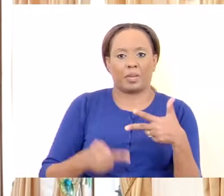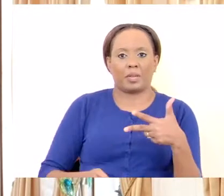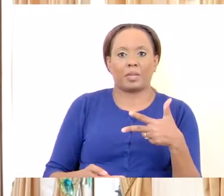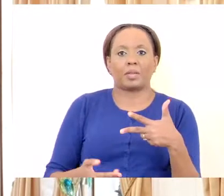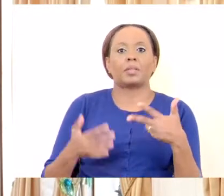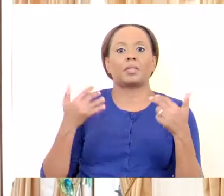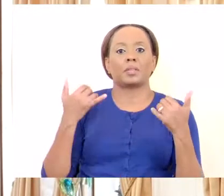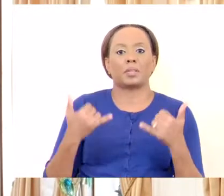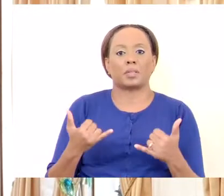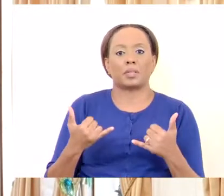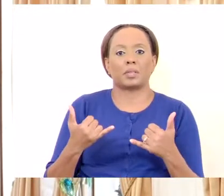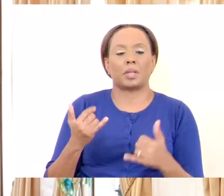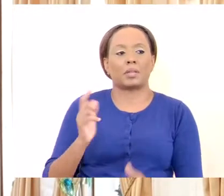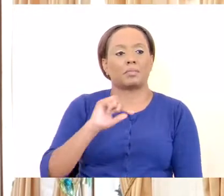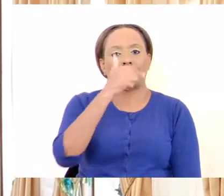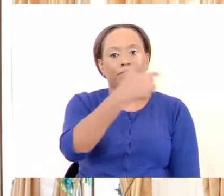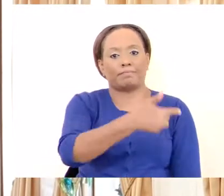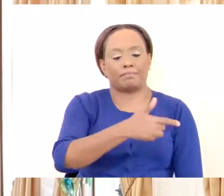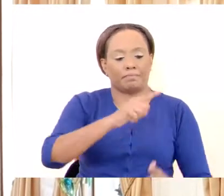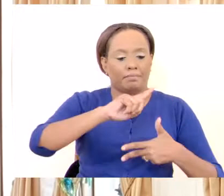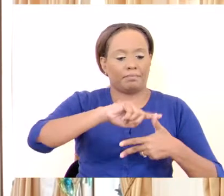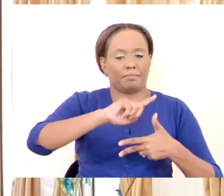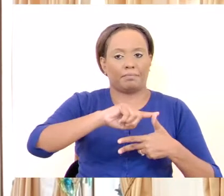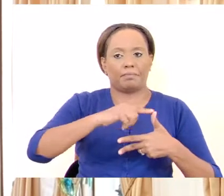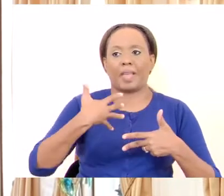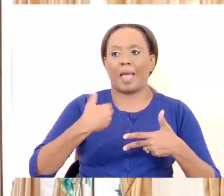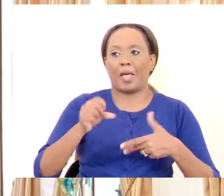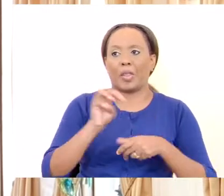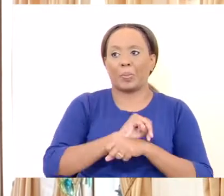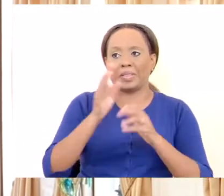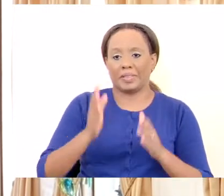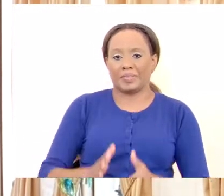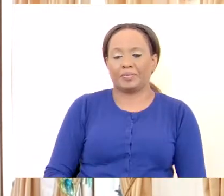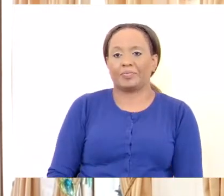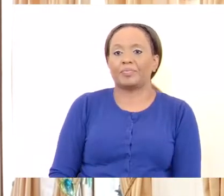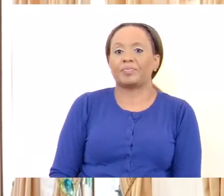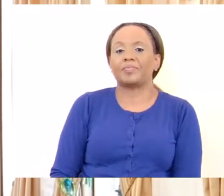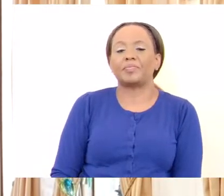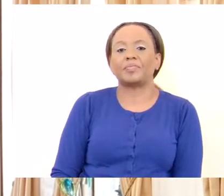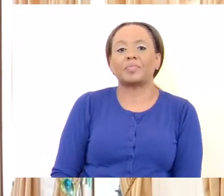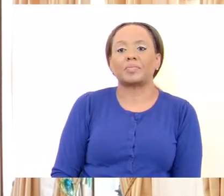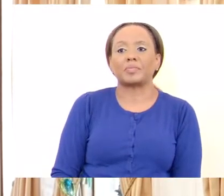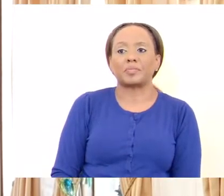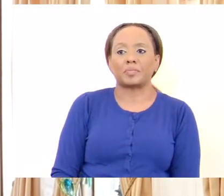over to the Minister, Minister Bostick.